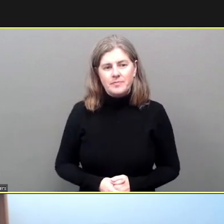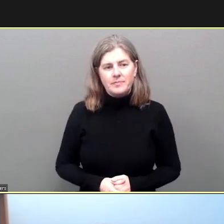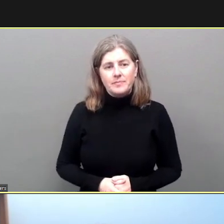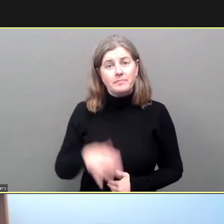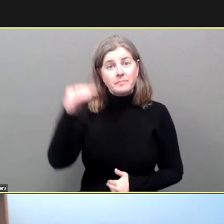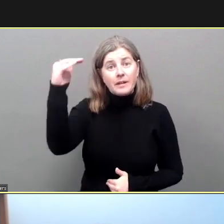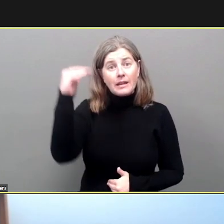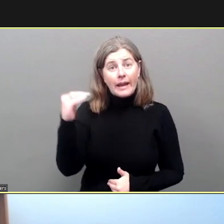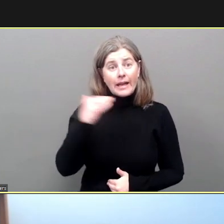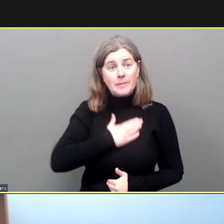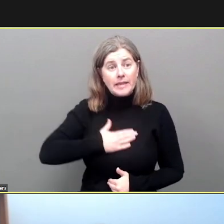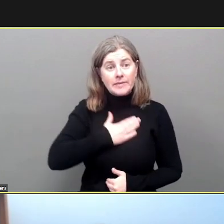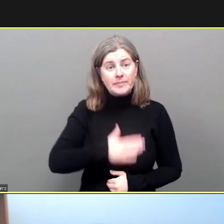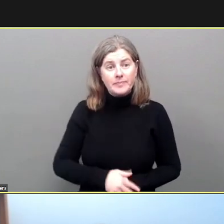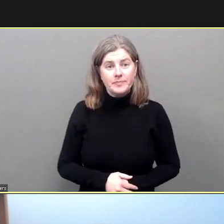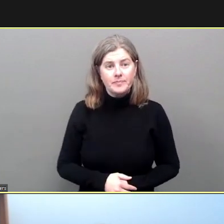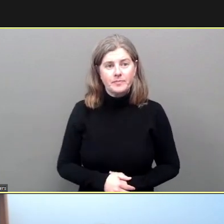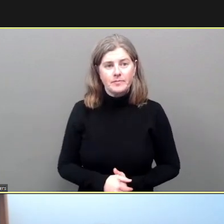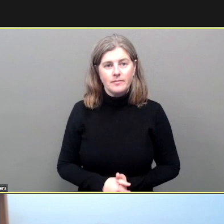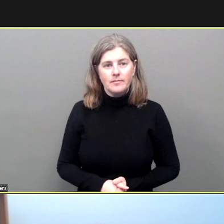Next slide.